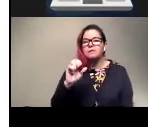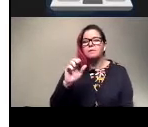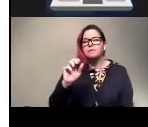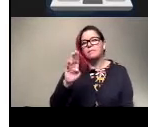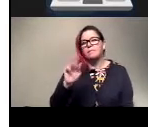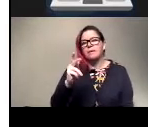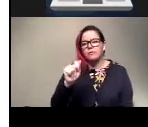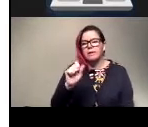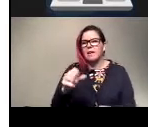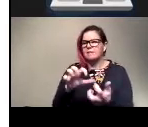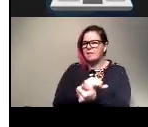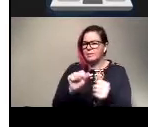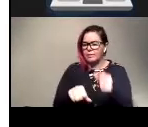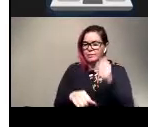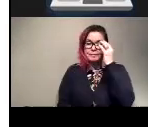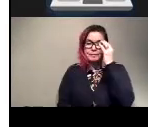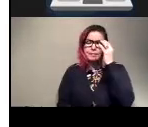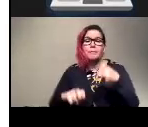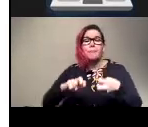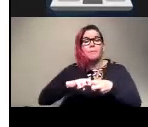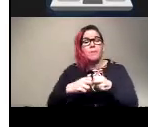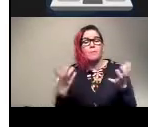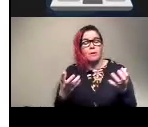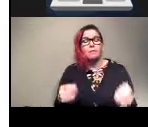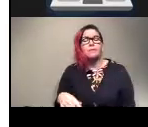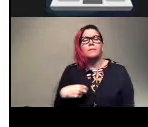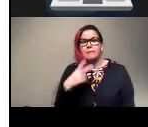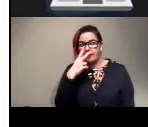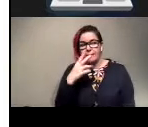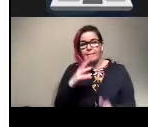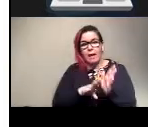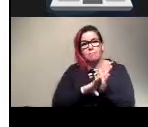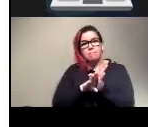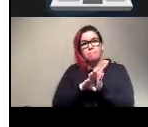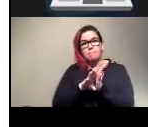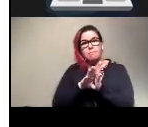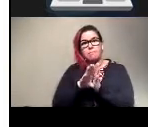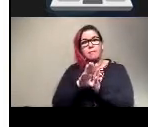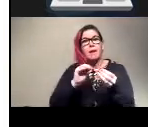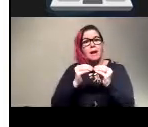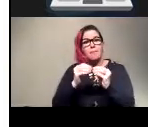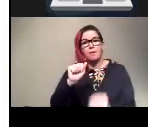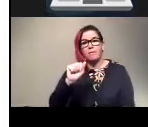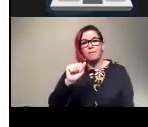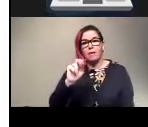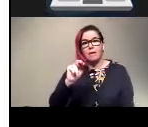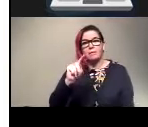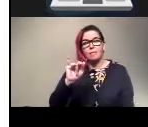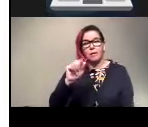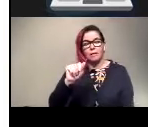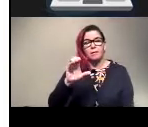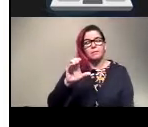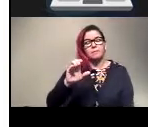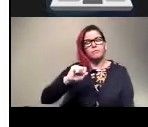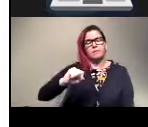them. The problem is that while we've seen this increasing rise in the number of antibiotic-resistant microbes, we have